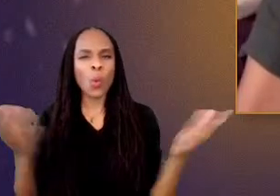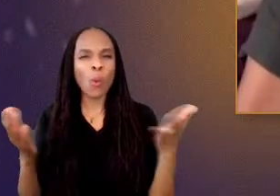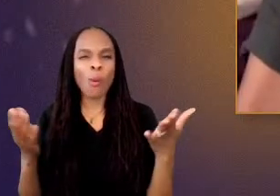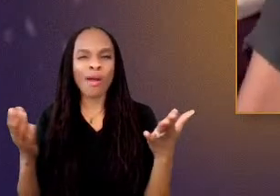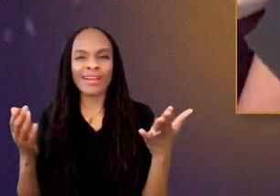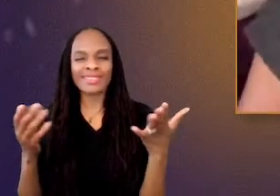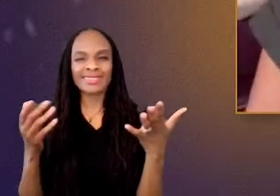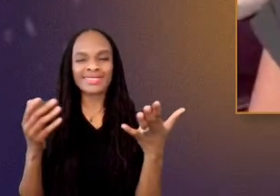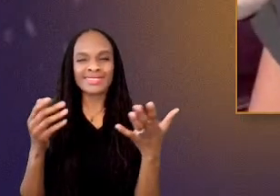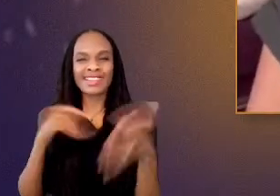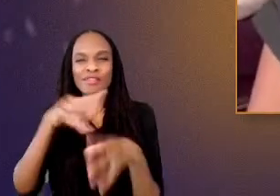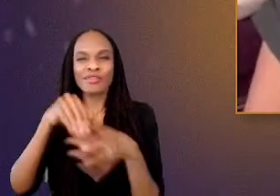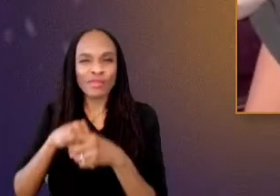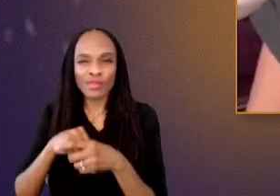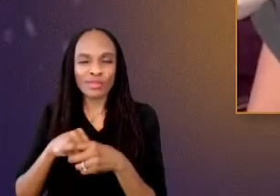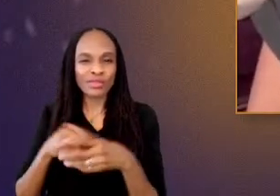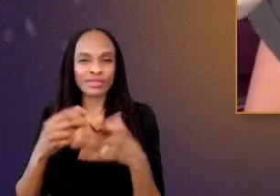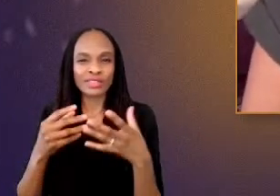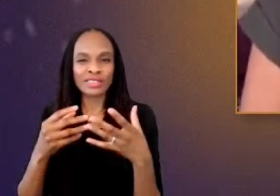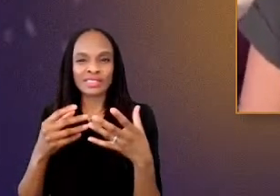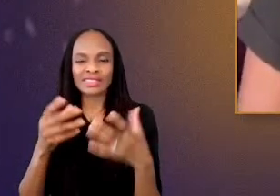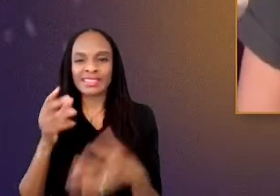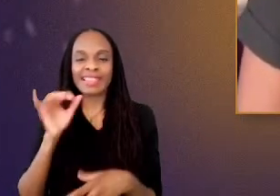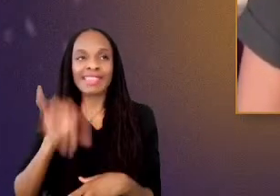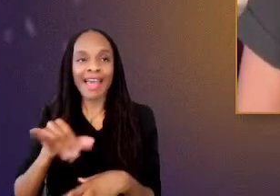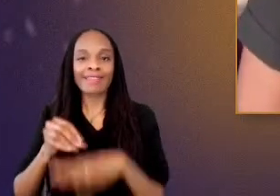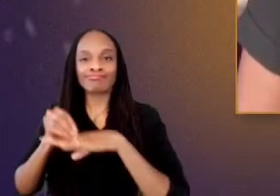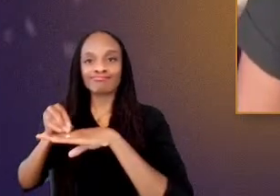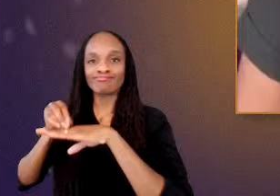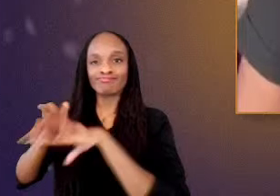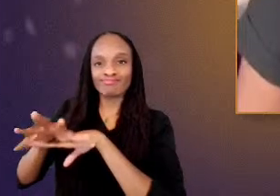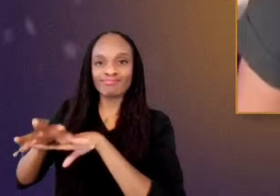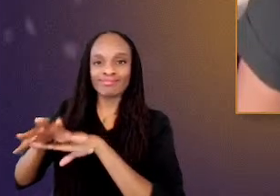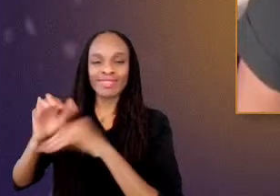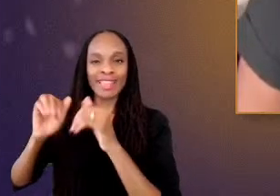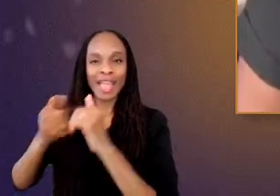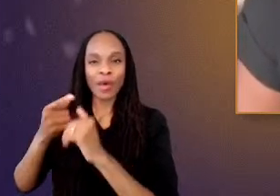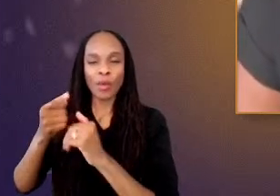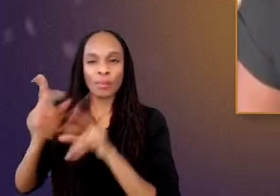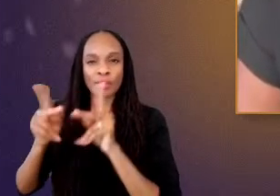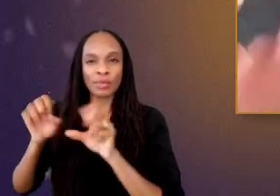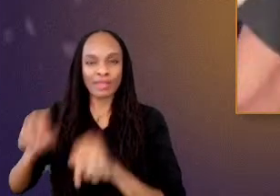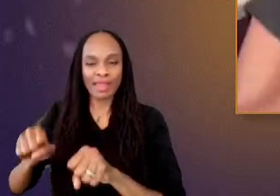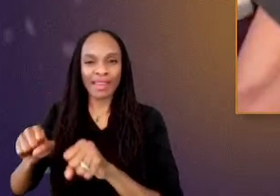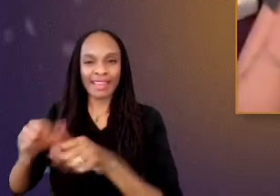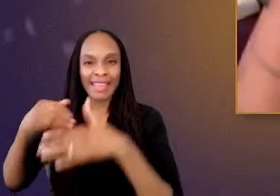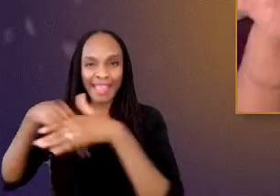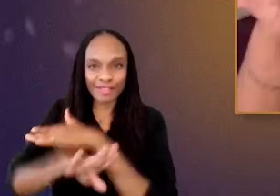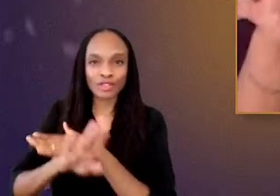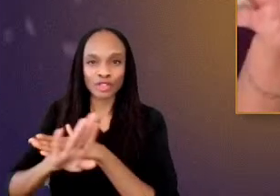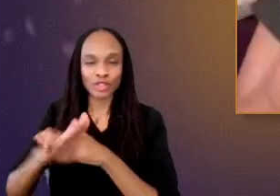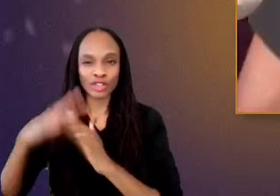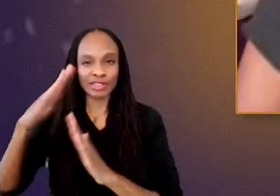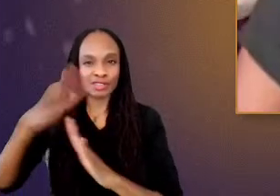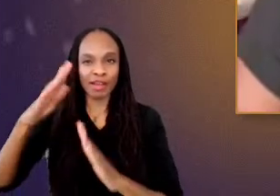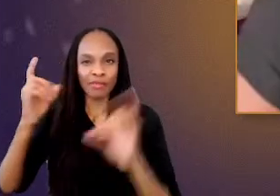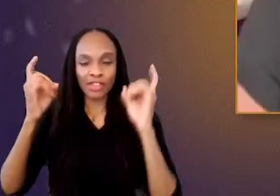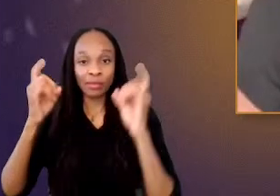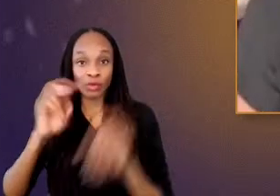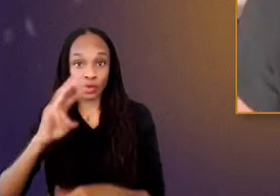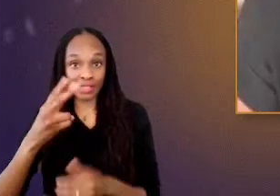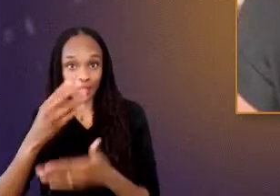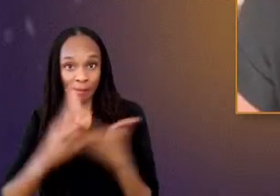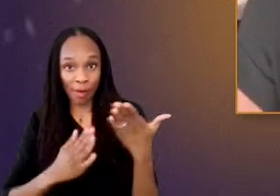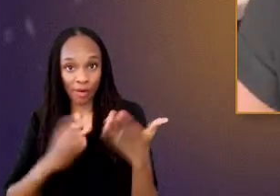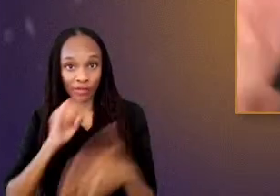into play or that play into getting into a top tier festival? And then kind of like the second part to that